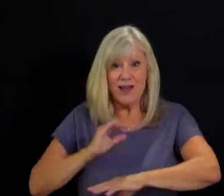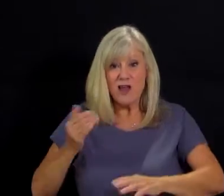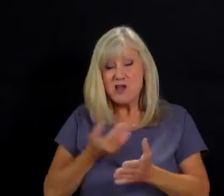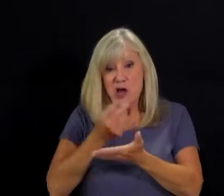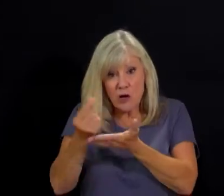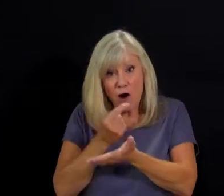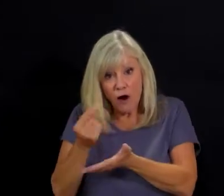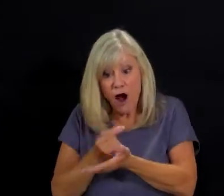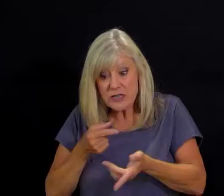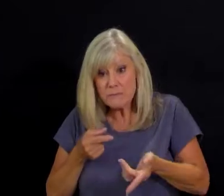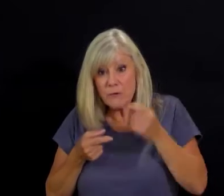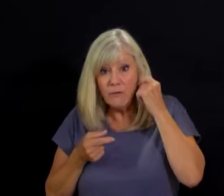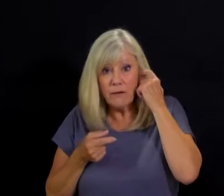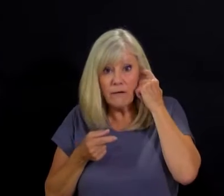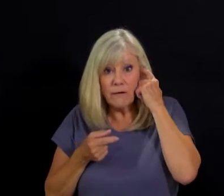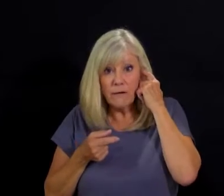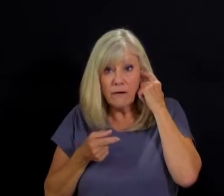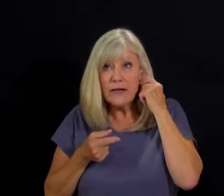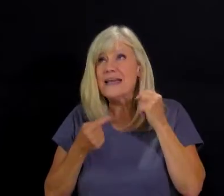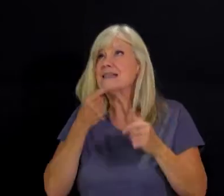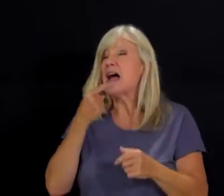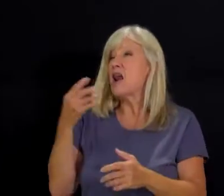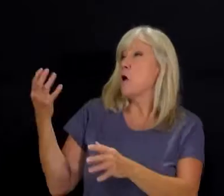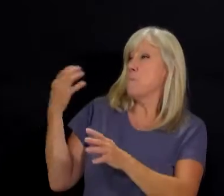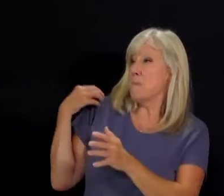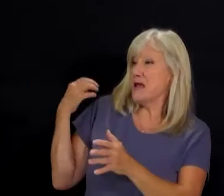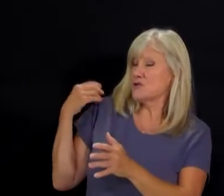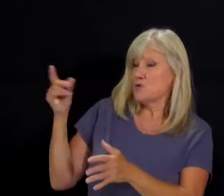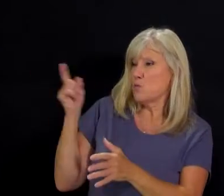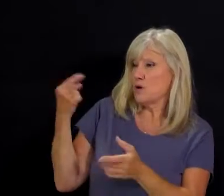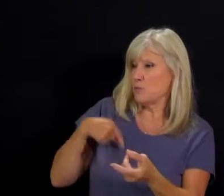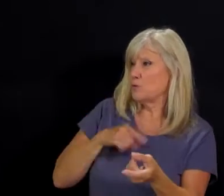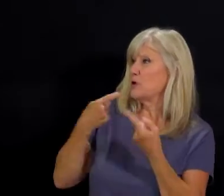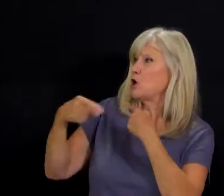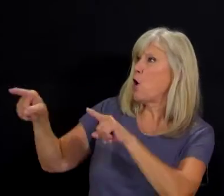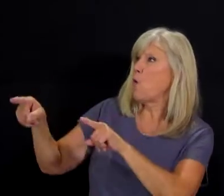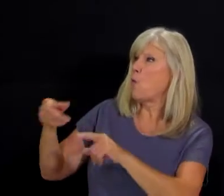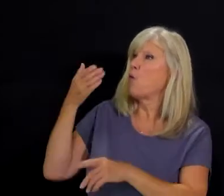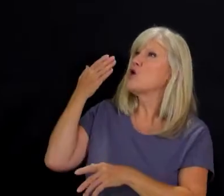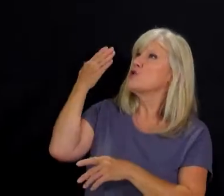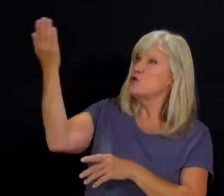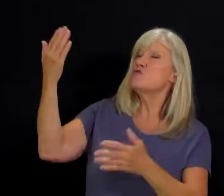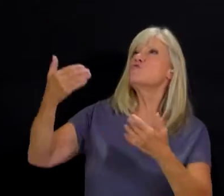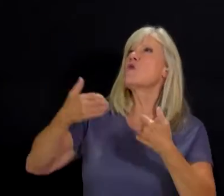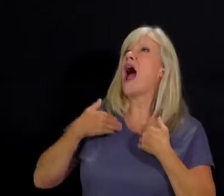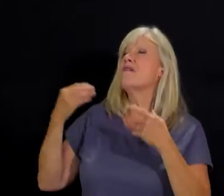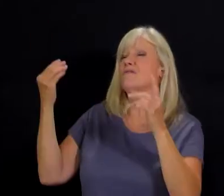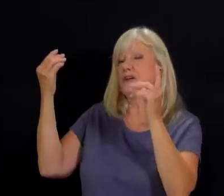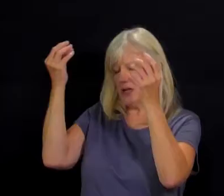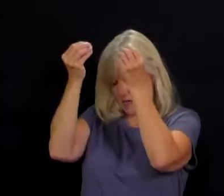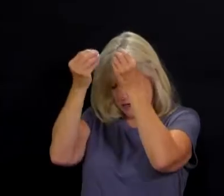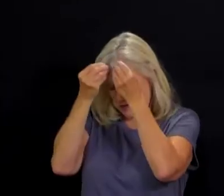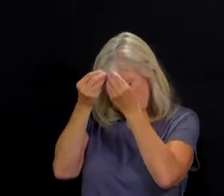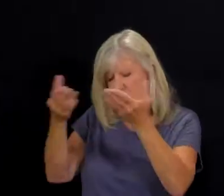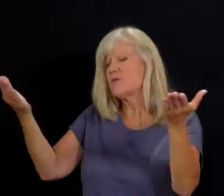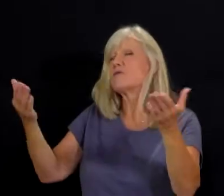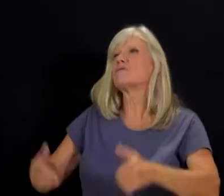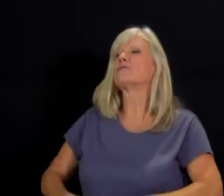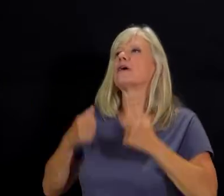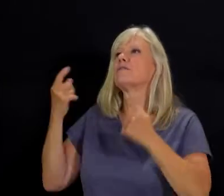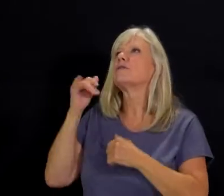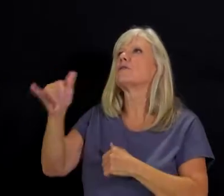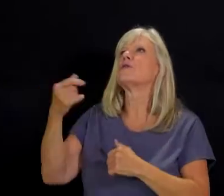from John, "Master, to whom shall we go? You have the words of eternal life. We have come